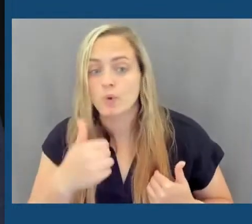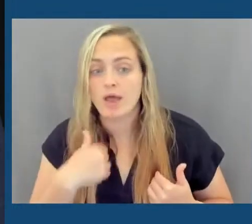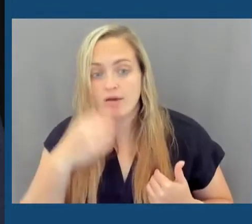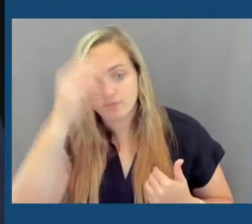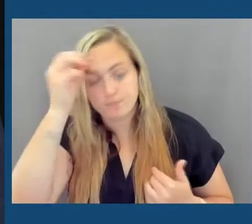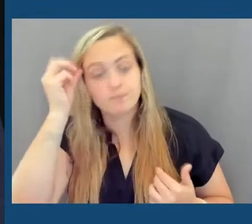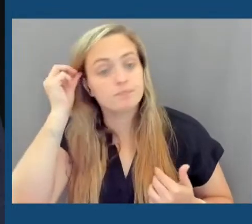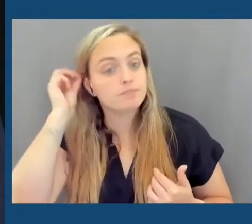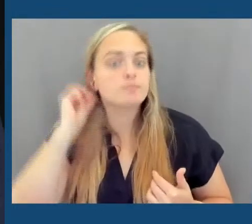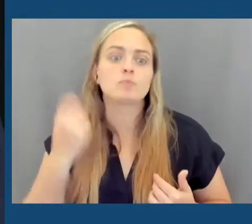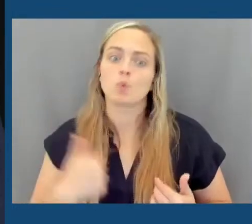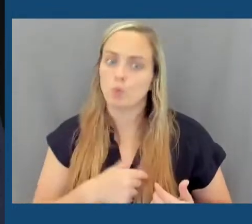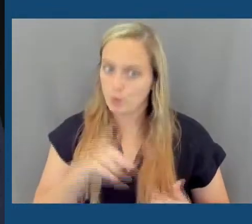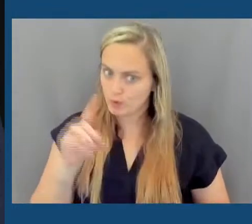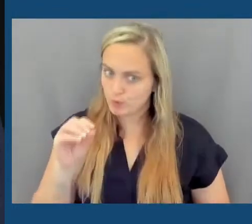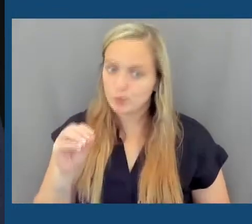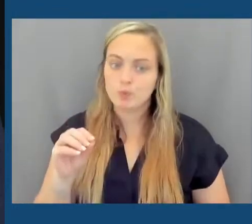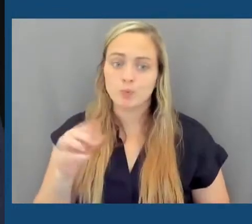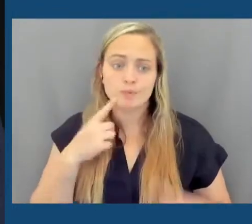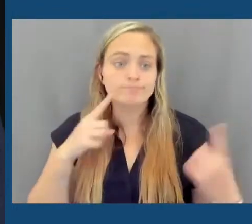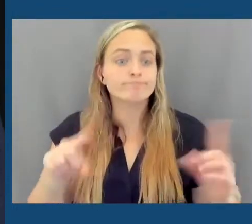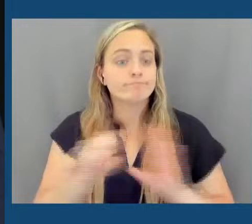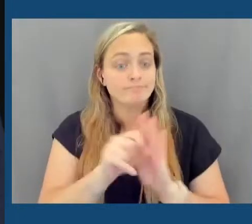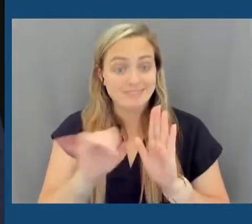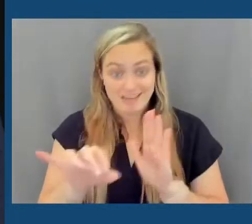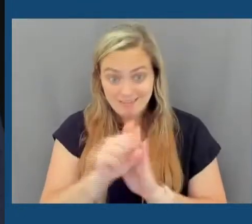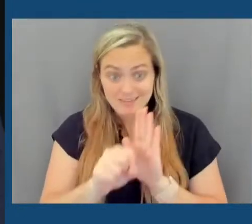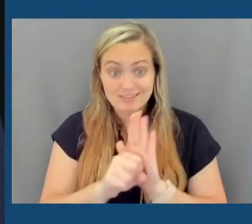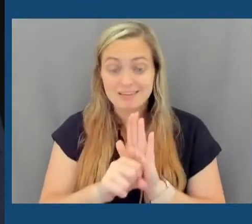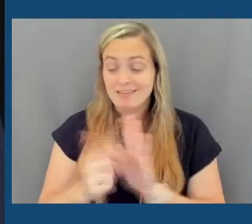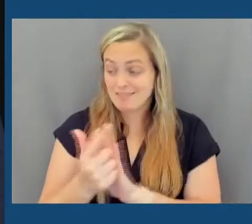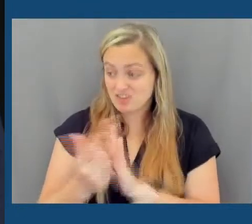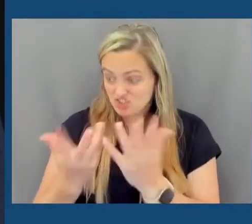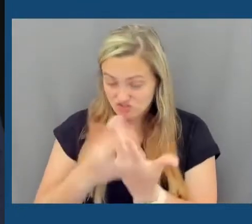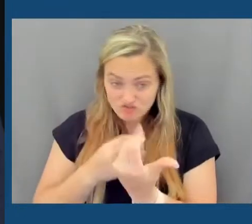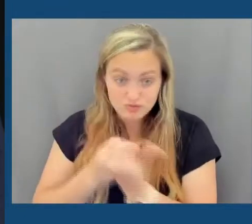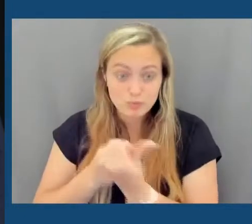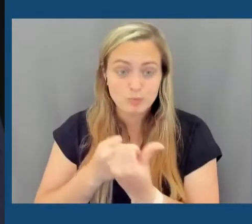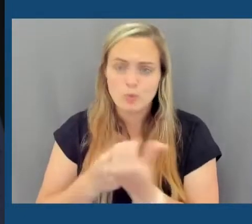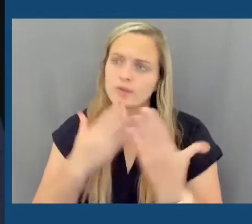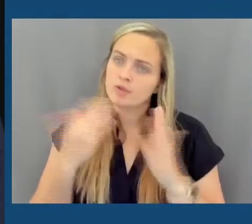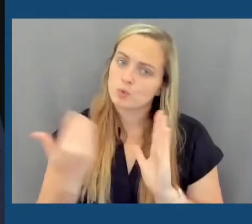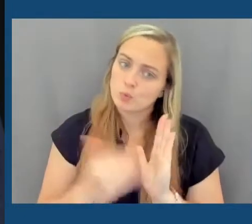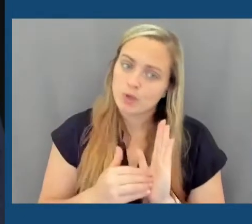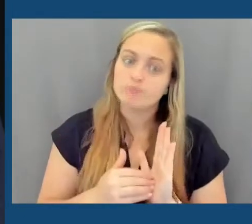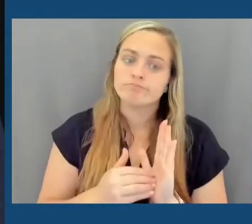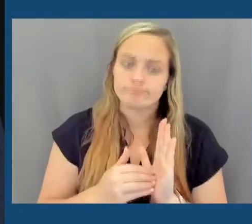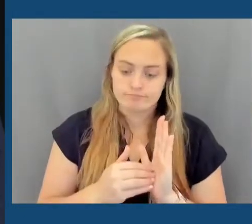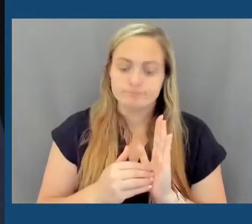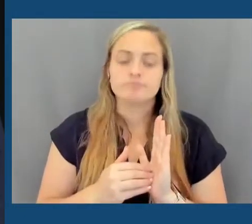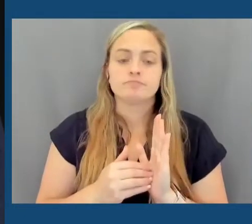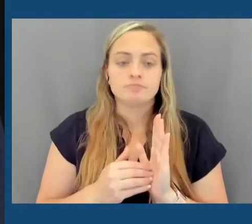We announced it in our State of the State. The legislature supported it. Thank you again, and we're getting it done. This is what puts us